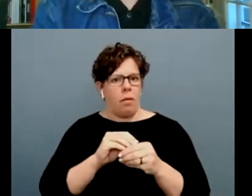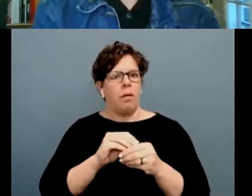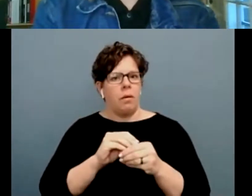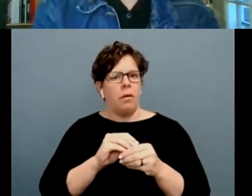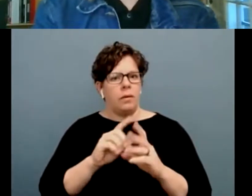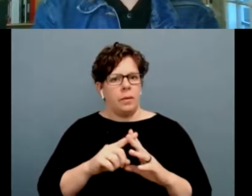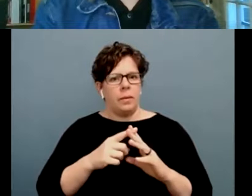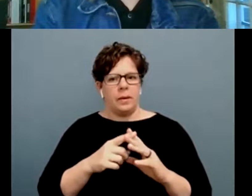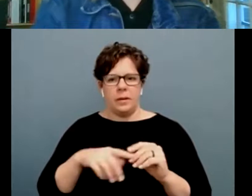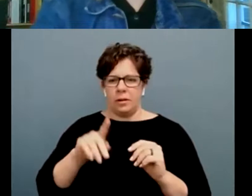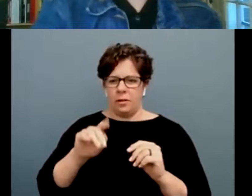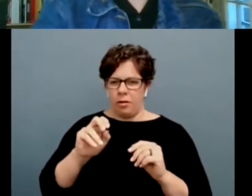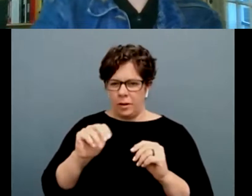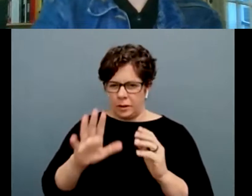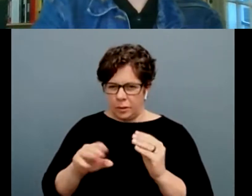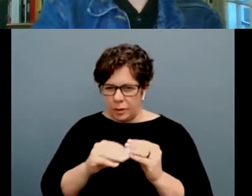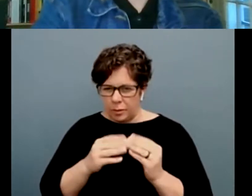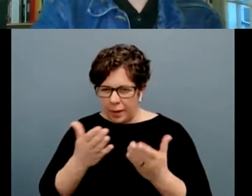is there anything more you want to add around that?